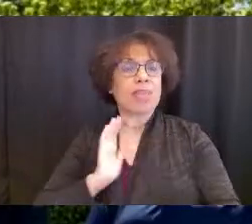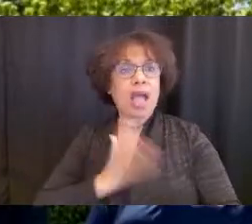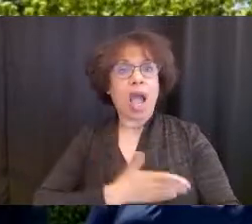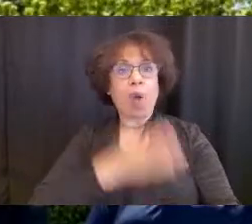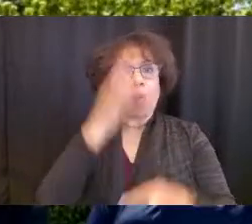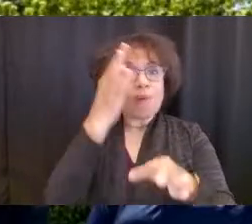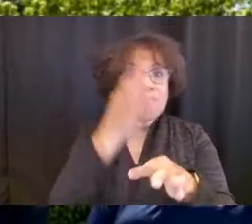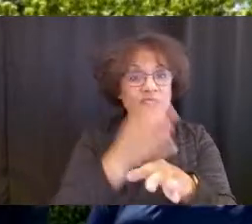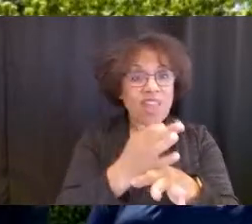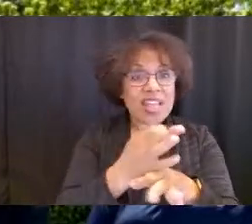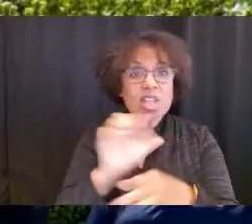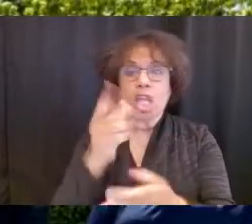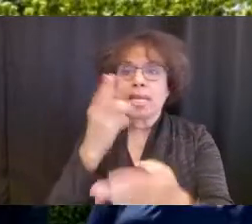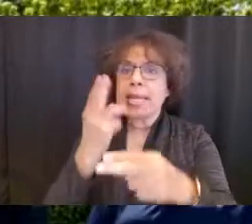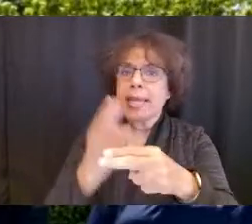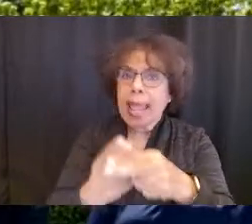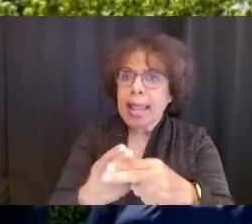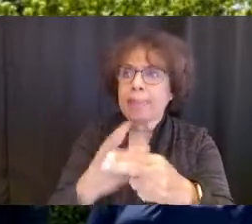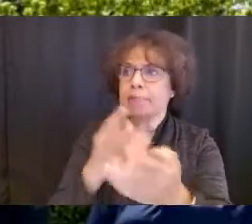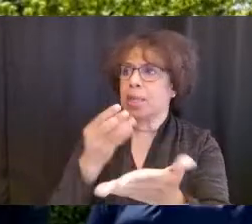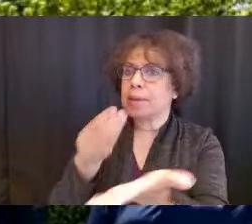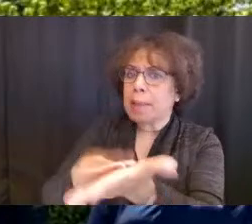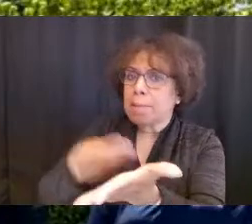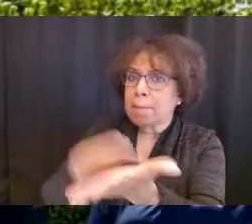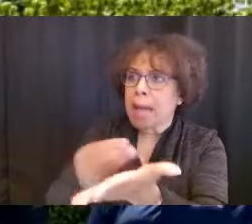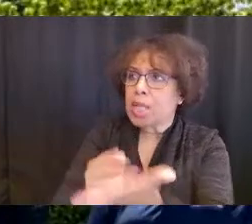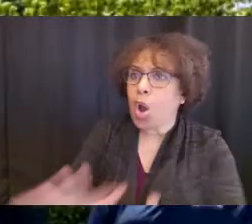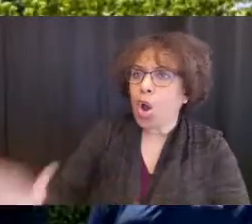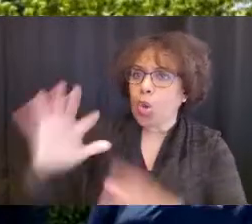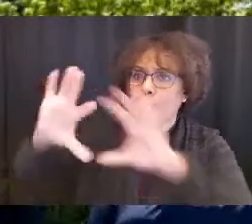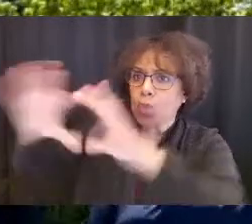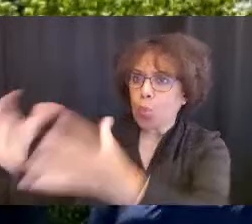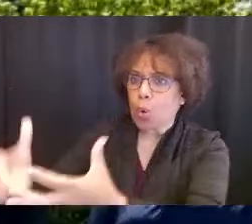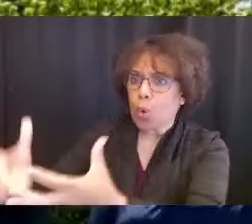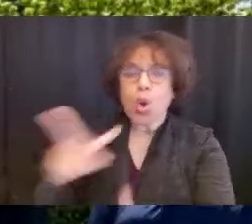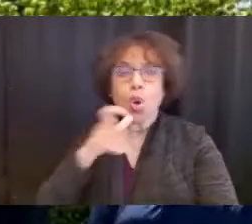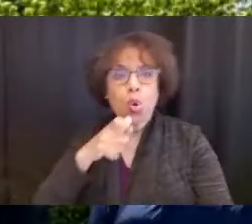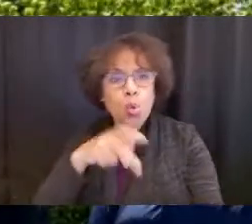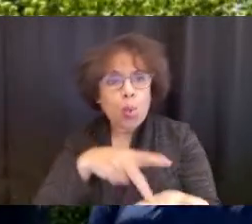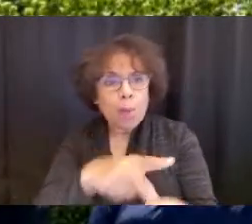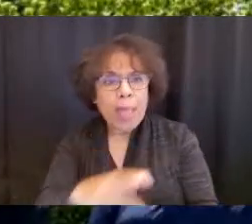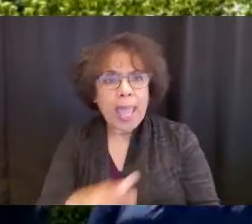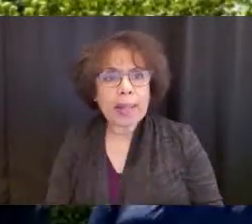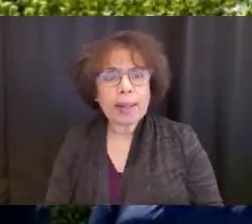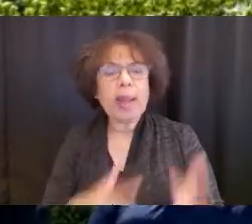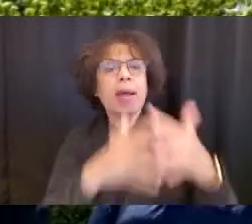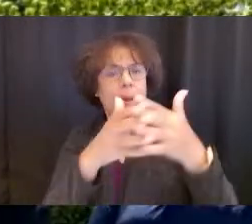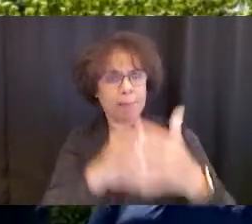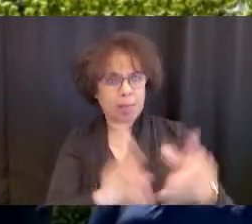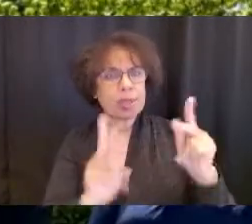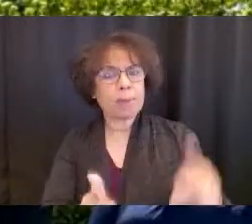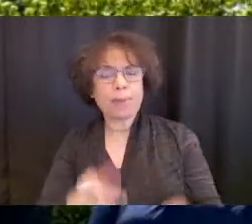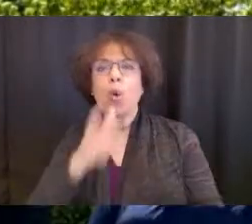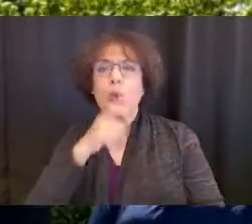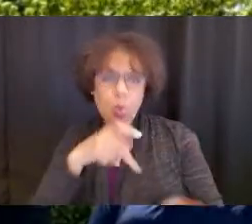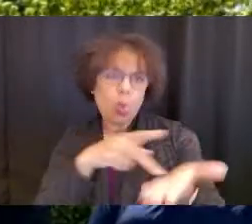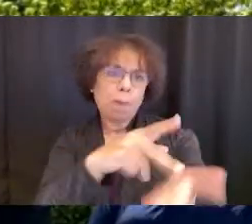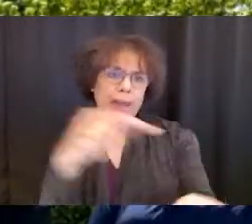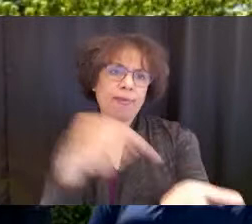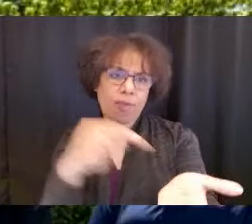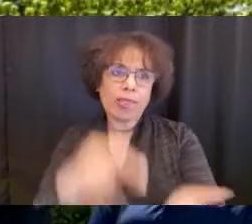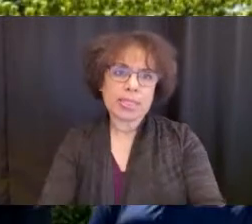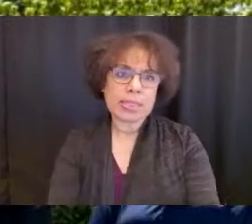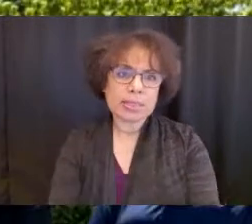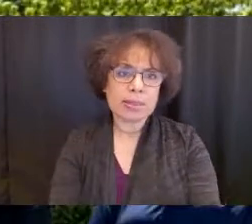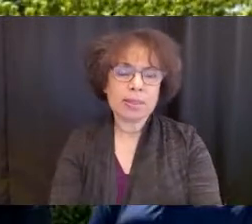at risk. And who's going to foot the bill? It's going to be the American people. That's who's going to foot the bill. And